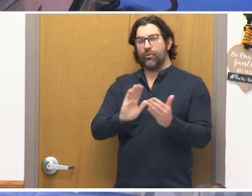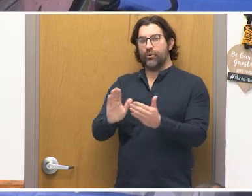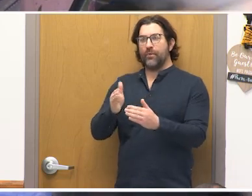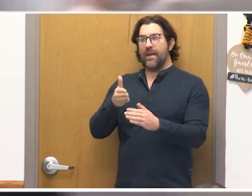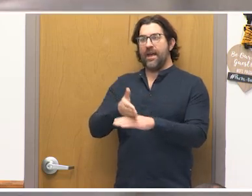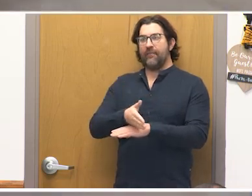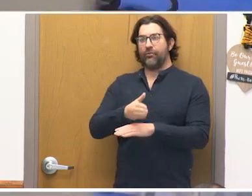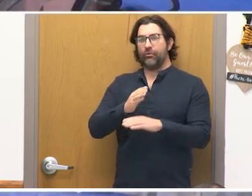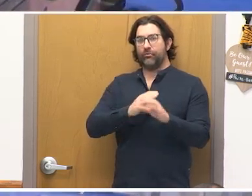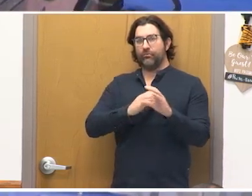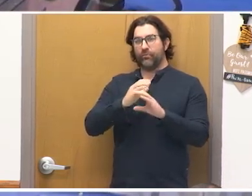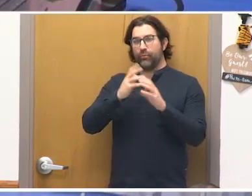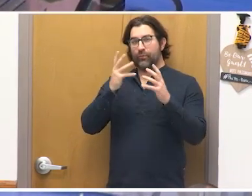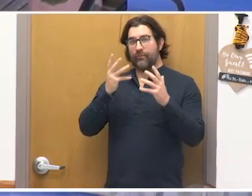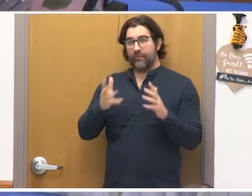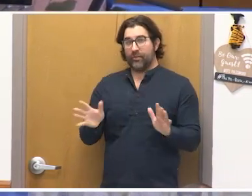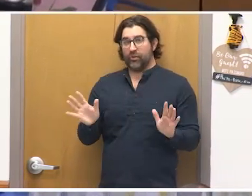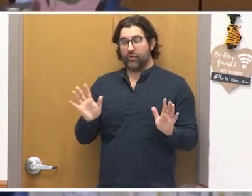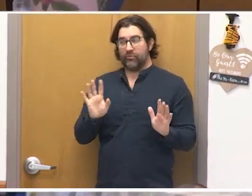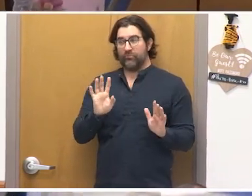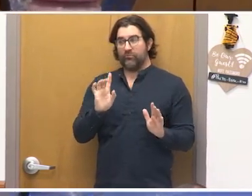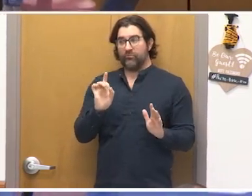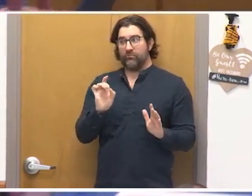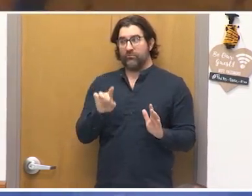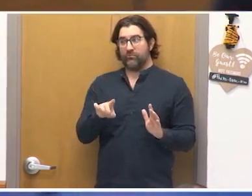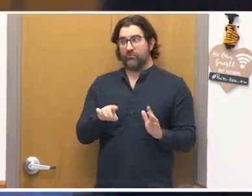this project?